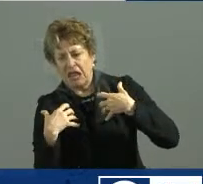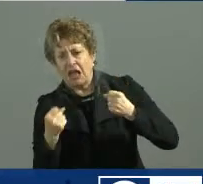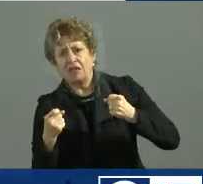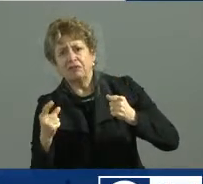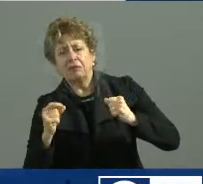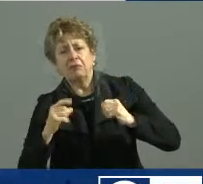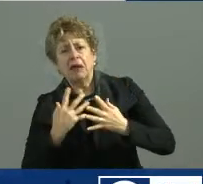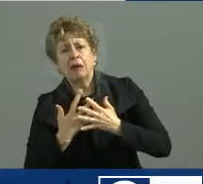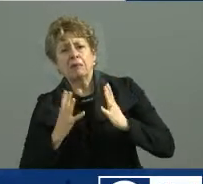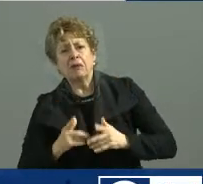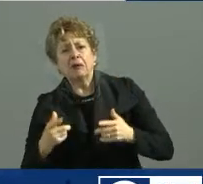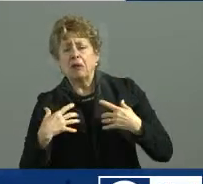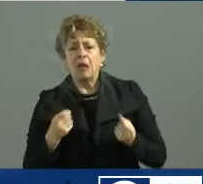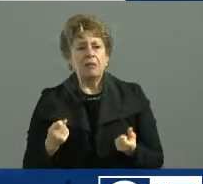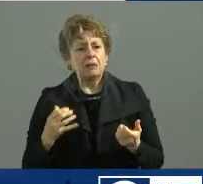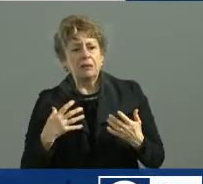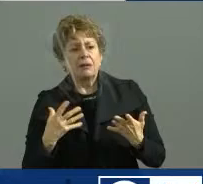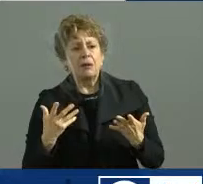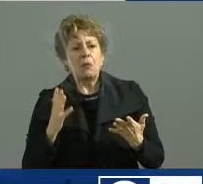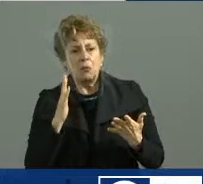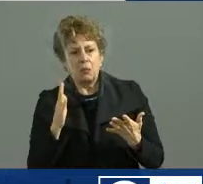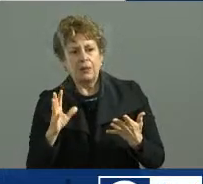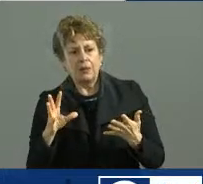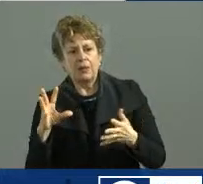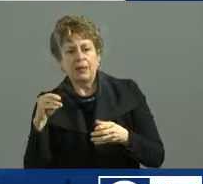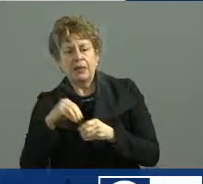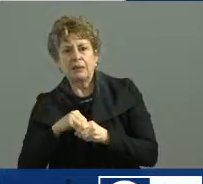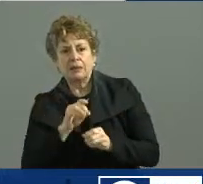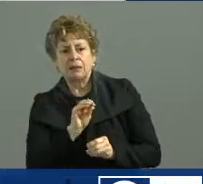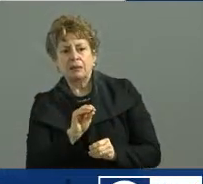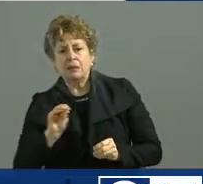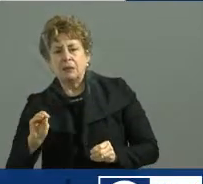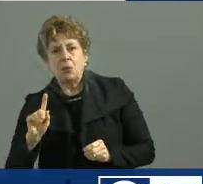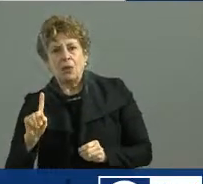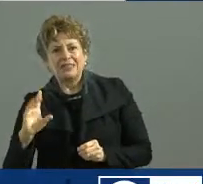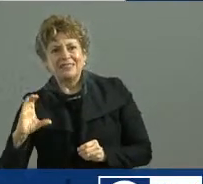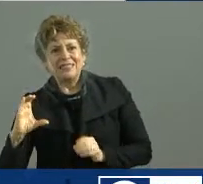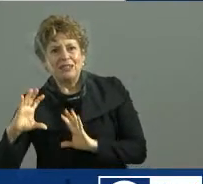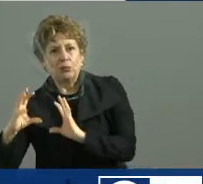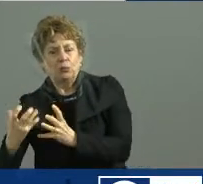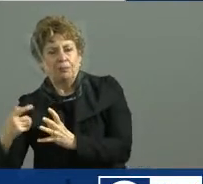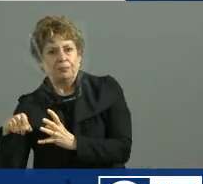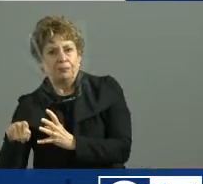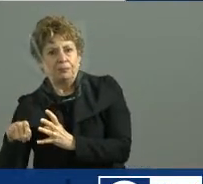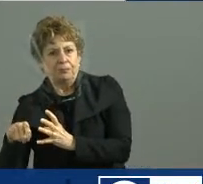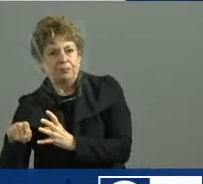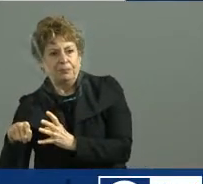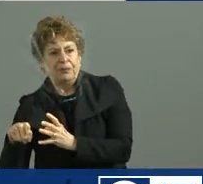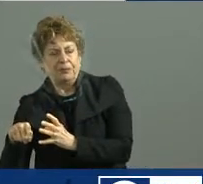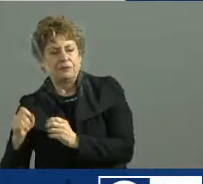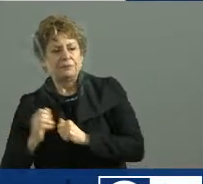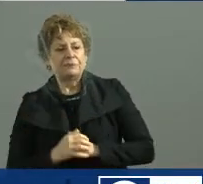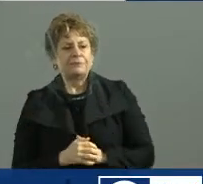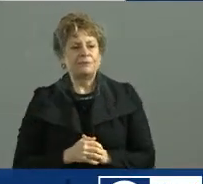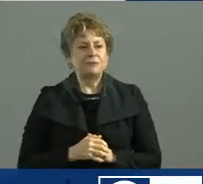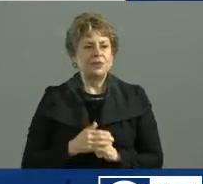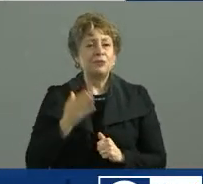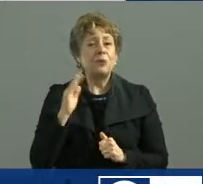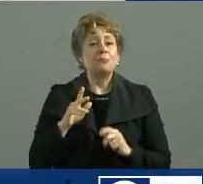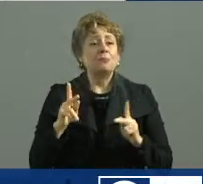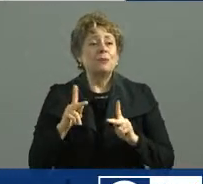jails, they will actually be in the 1C group, because we do know that people who live in congregate settings are at higher risk